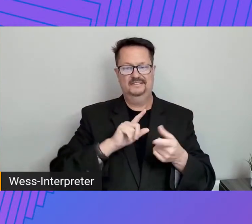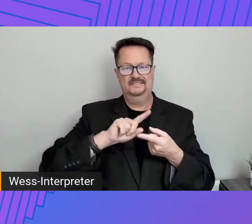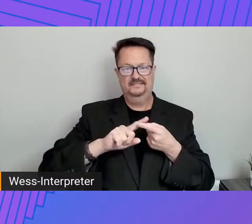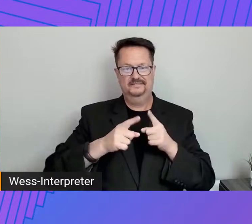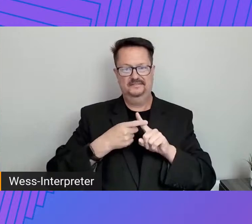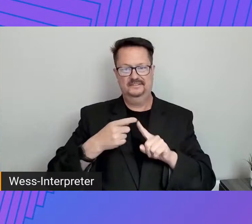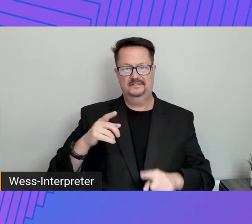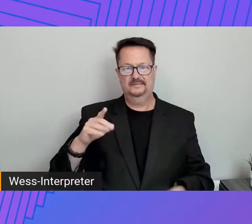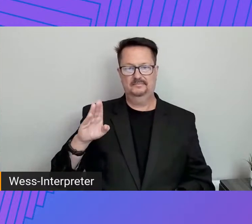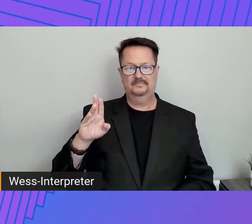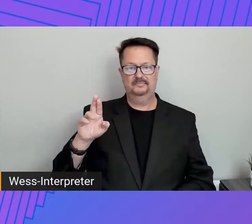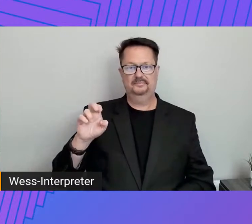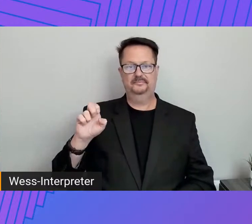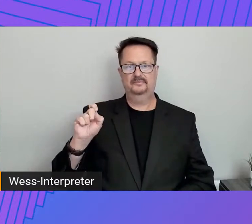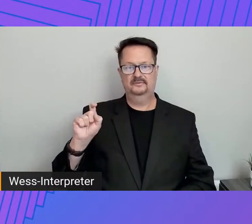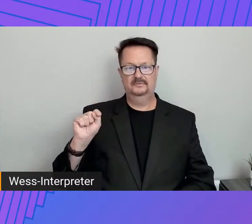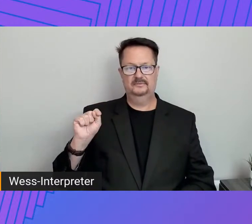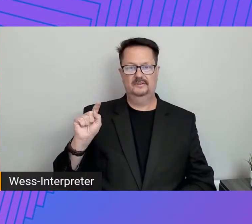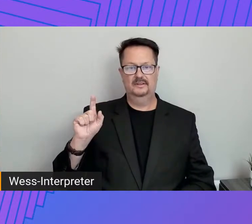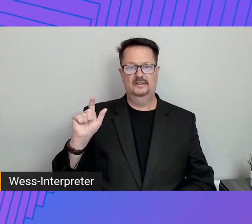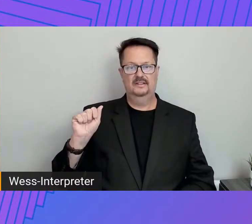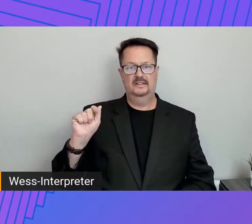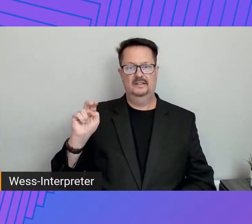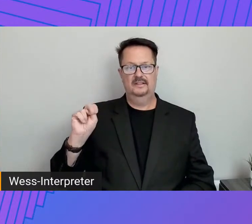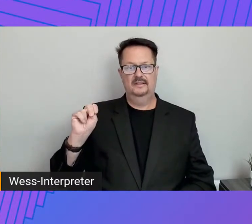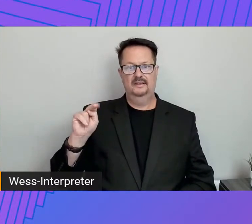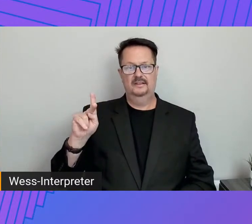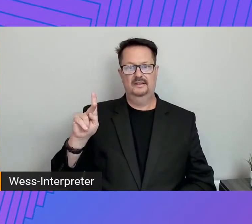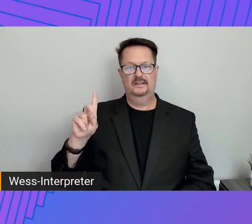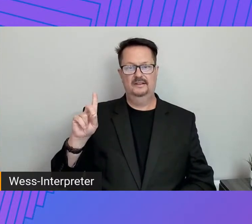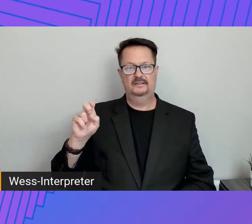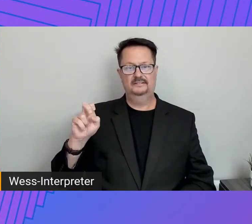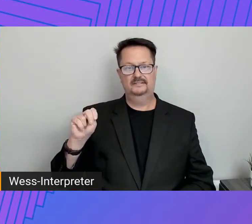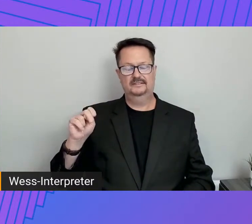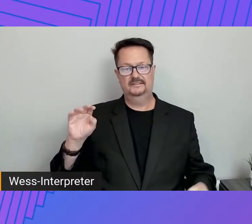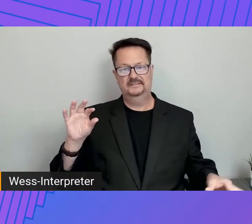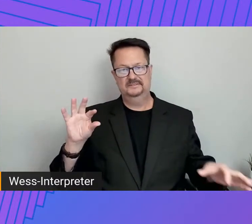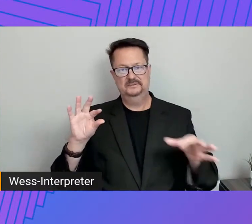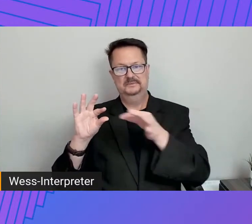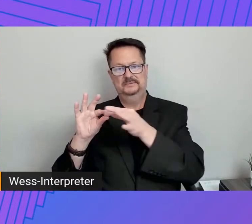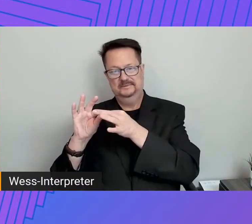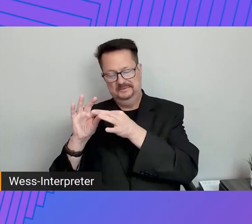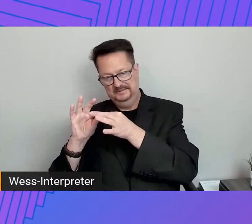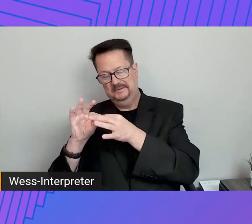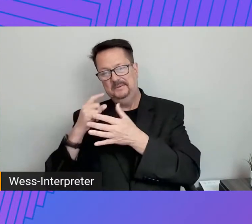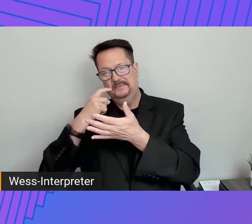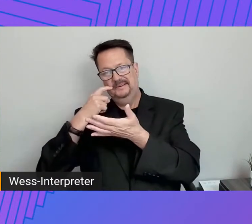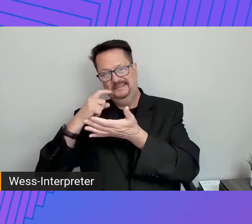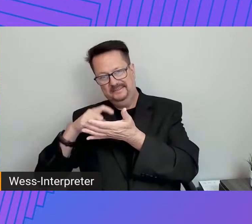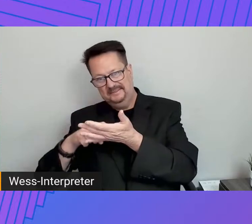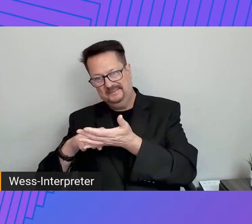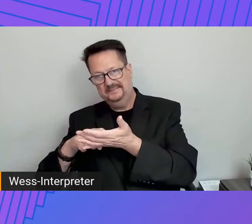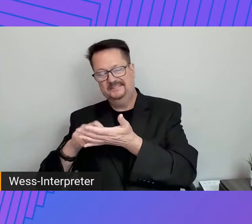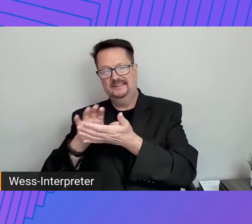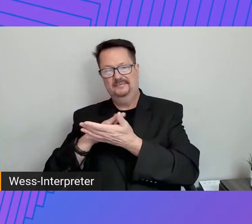Langston, for joining in the conversation over there on Twitch. We definitely notice and appreciate it, Brent. Thanks.